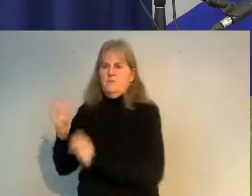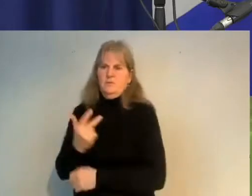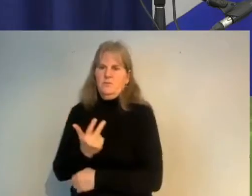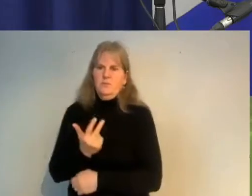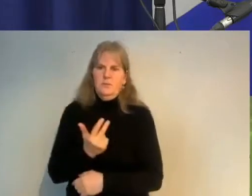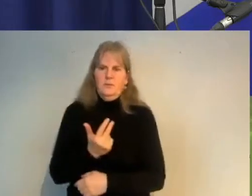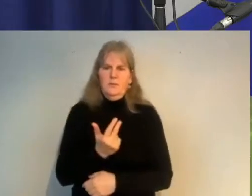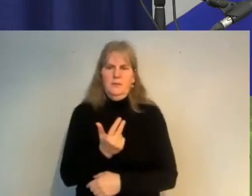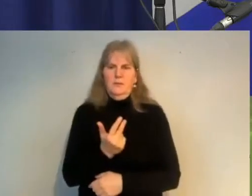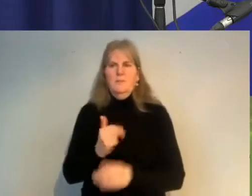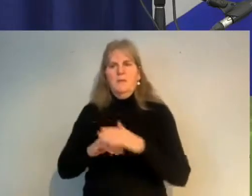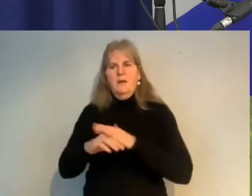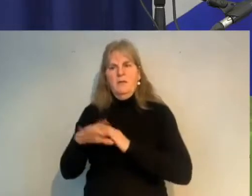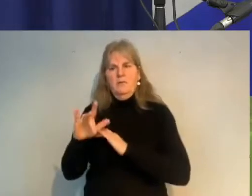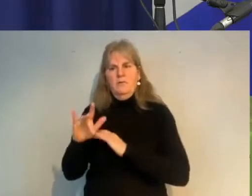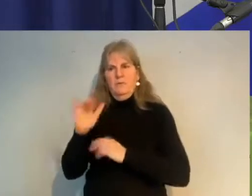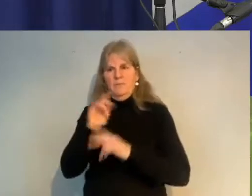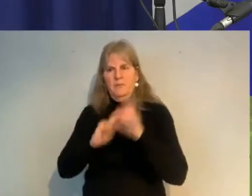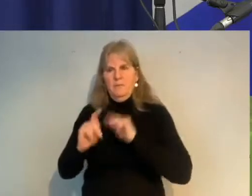status.